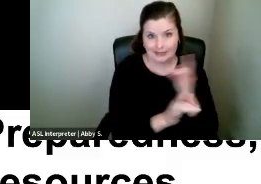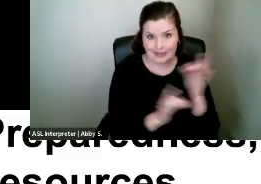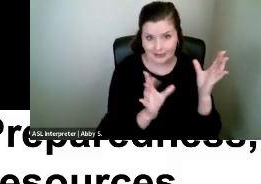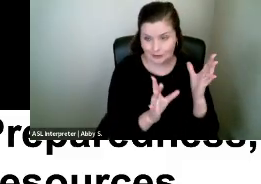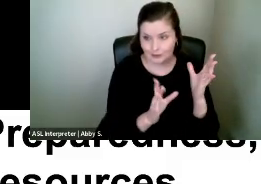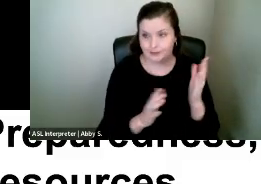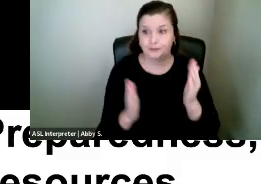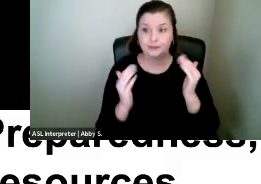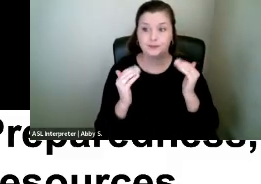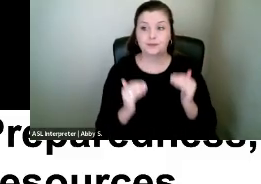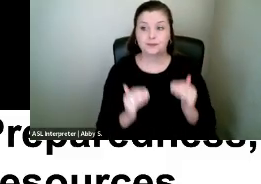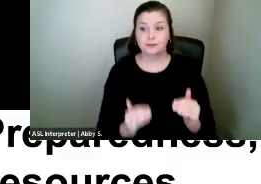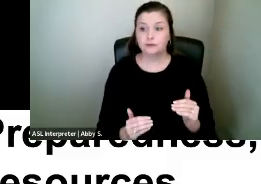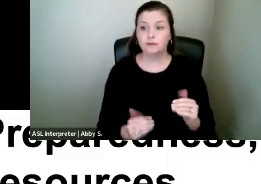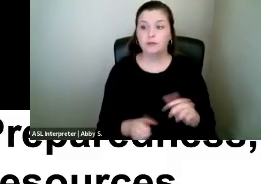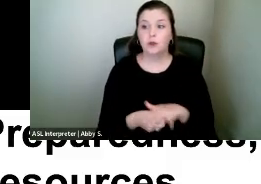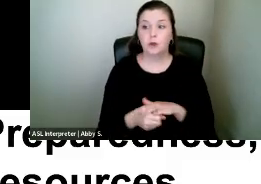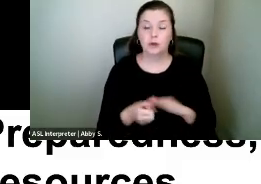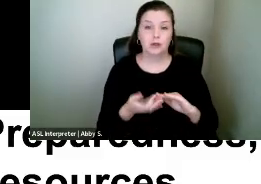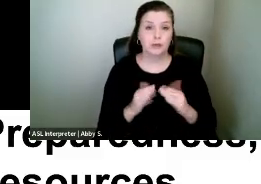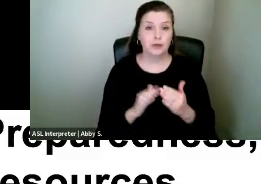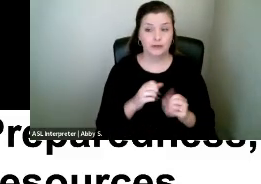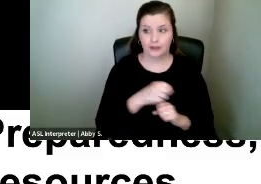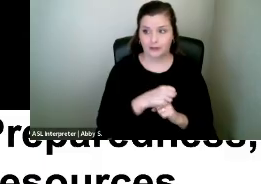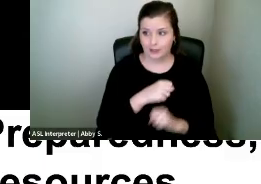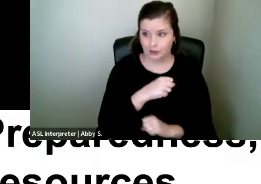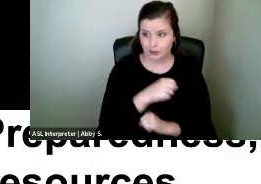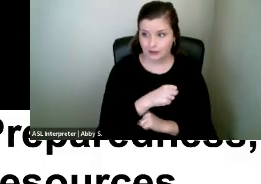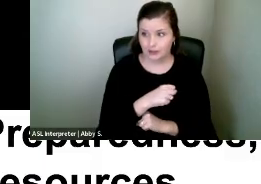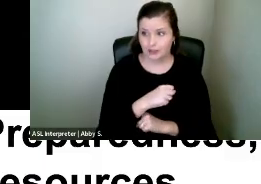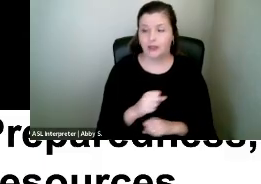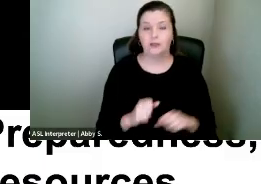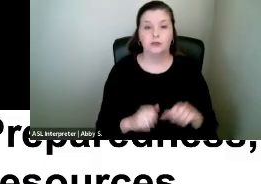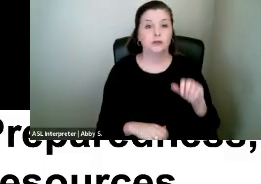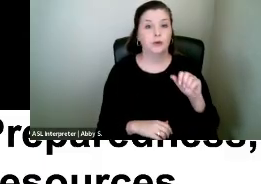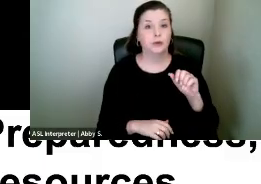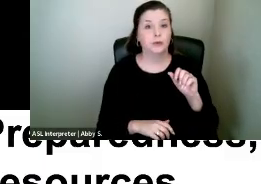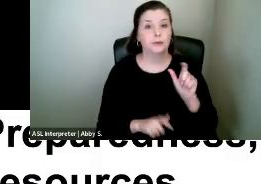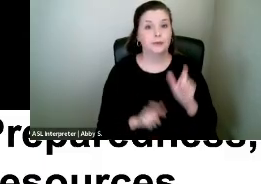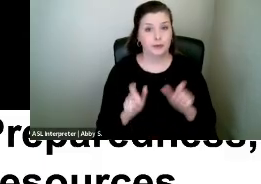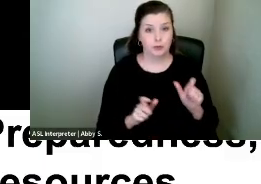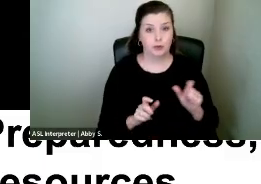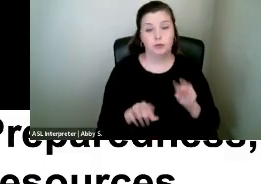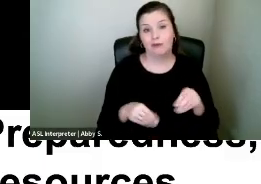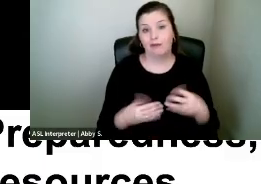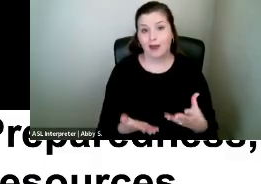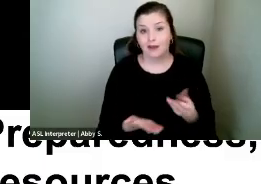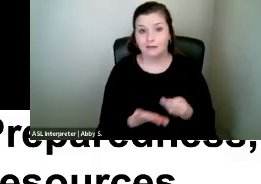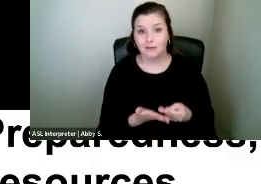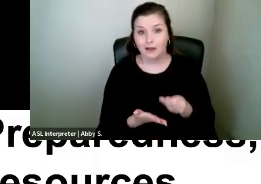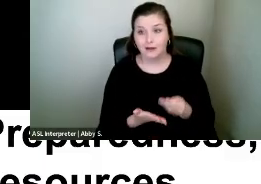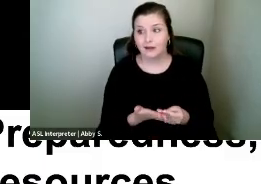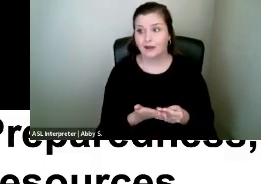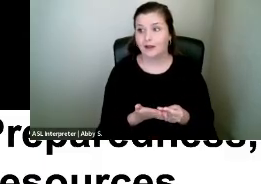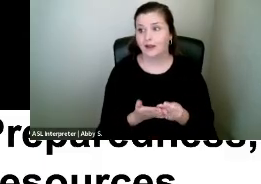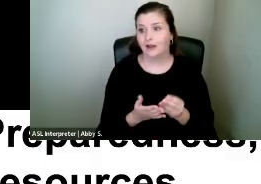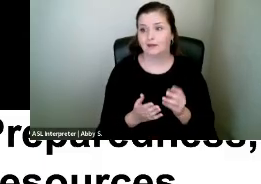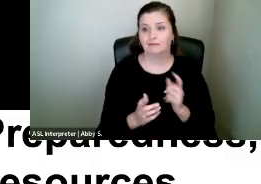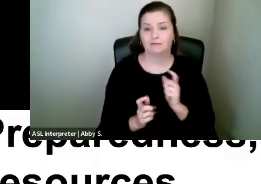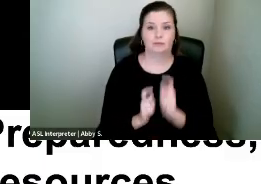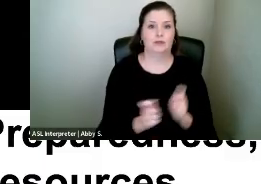community foundations, fiduciary agents, people who provide money and administer relief